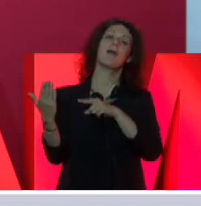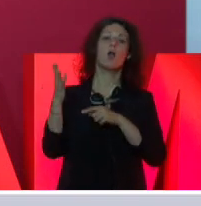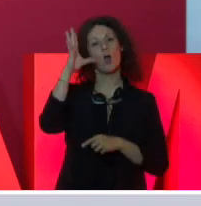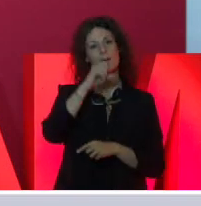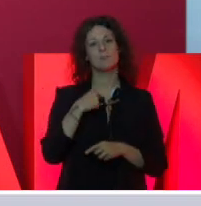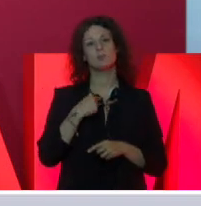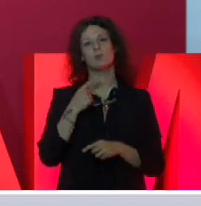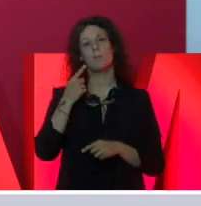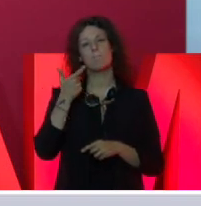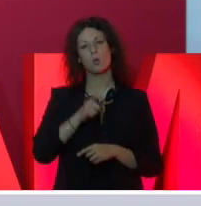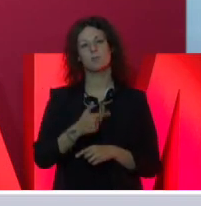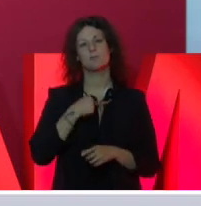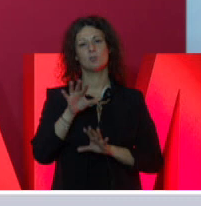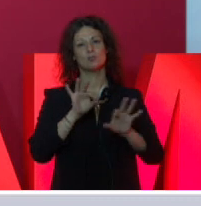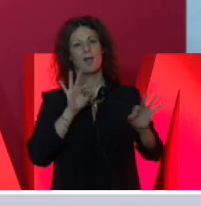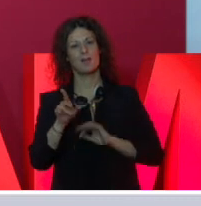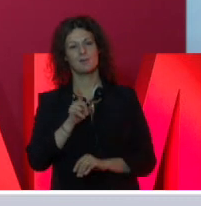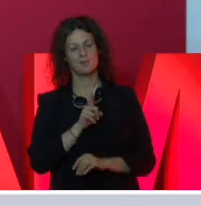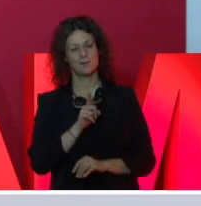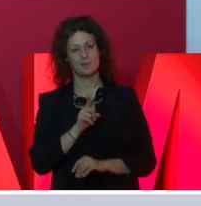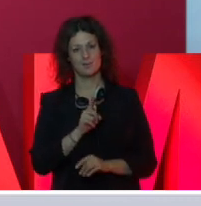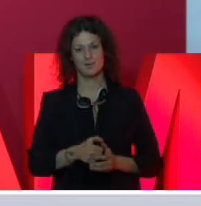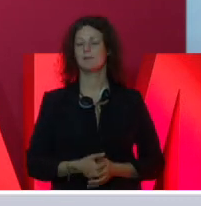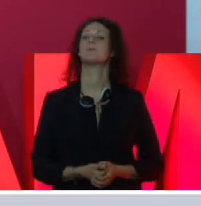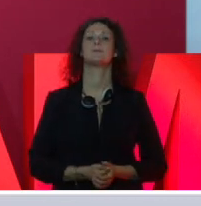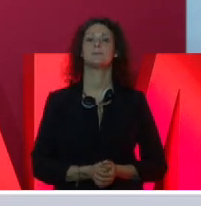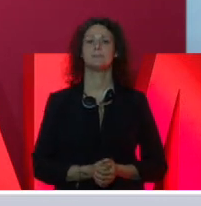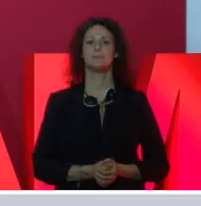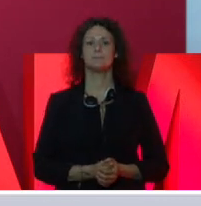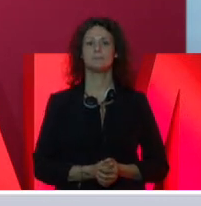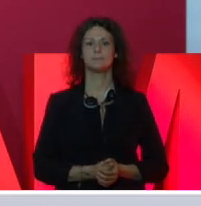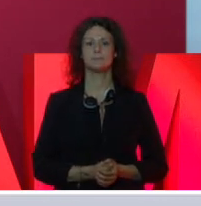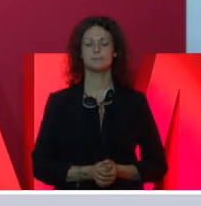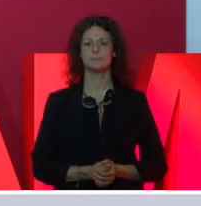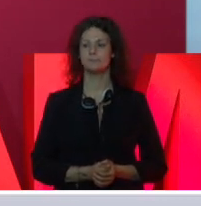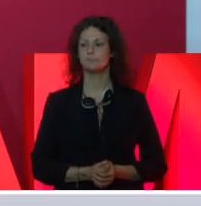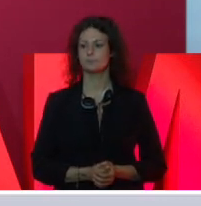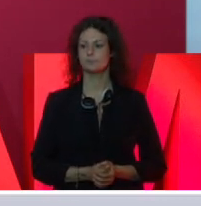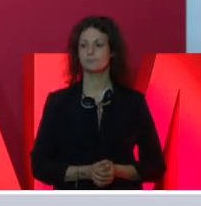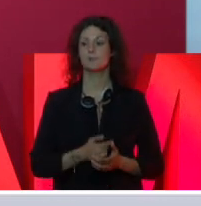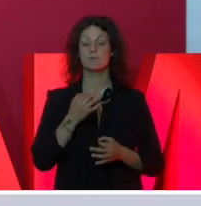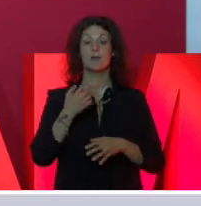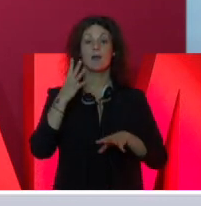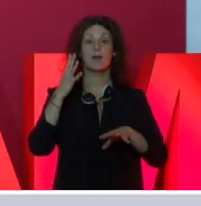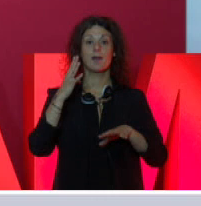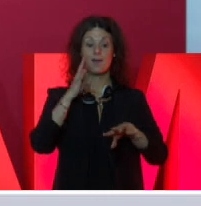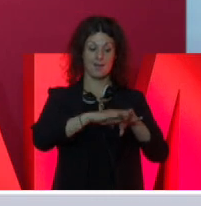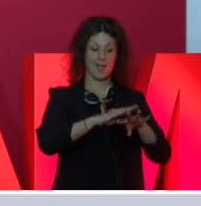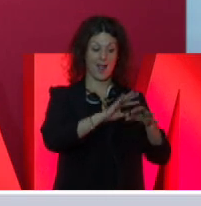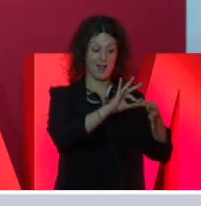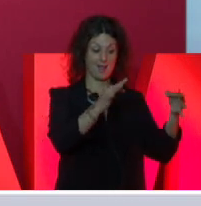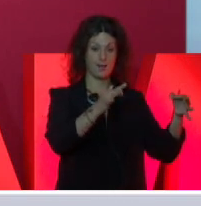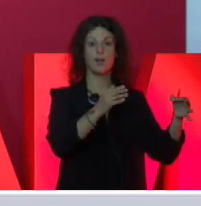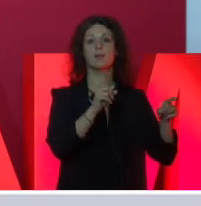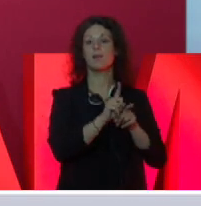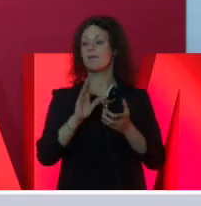our decisions, and we have to be able to make decisions in a more autonomous way. We have to align algorithms with human